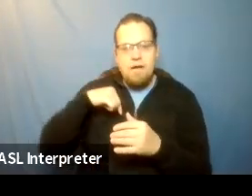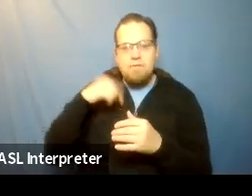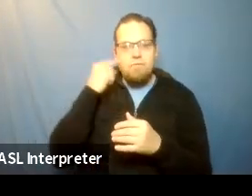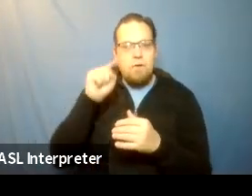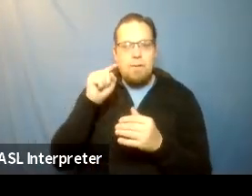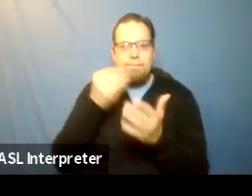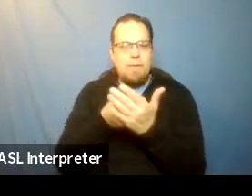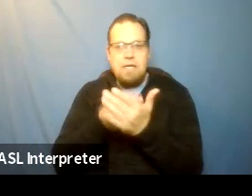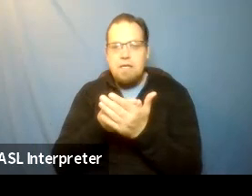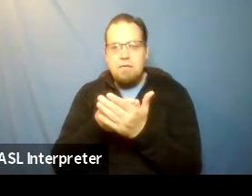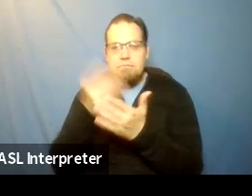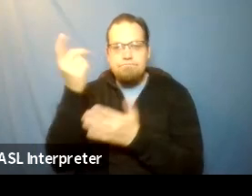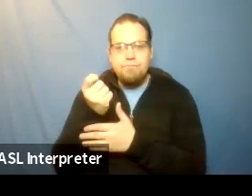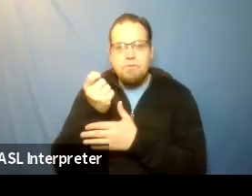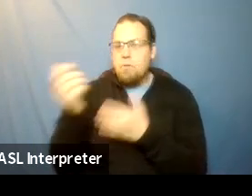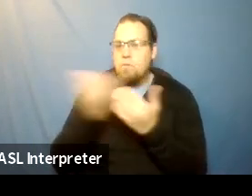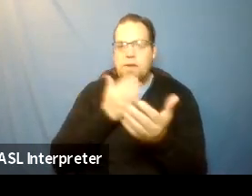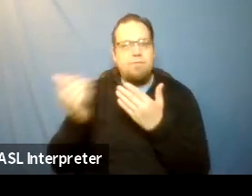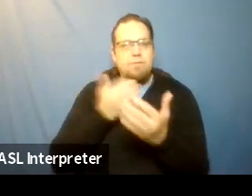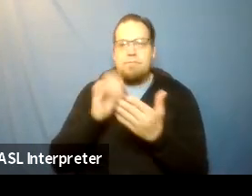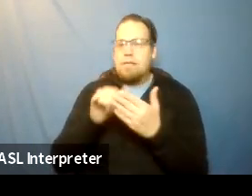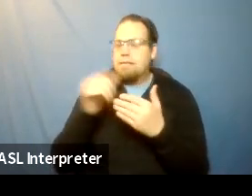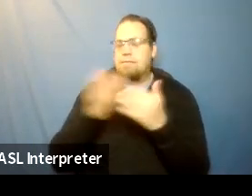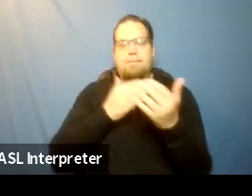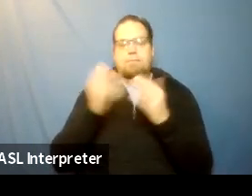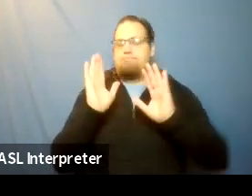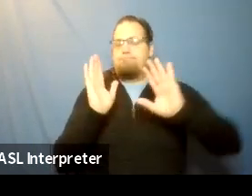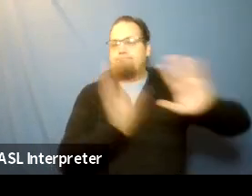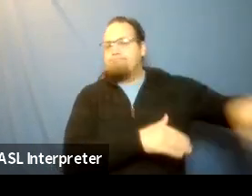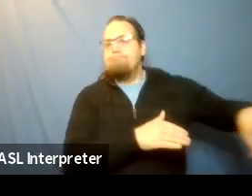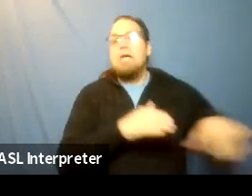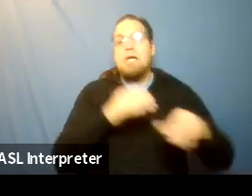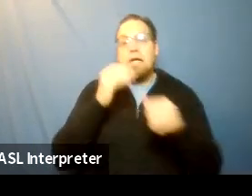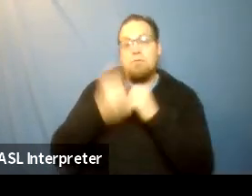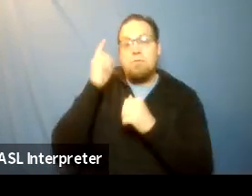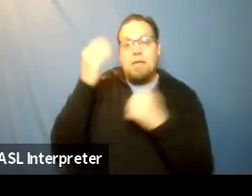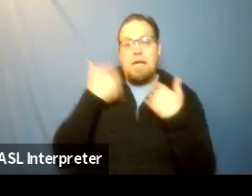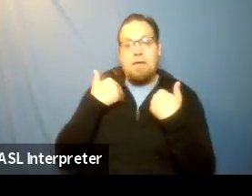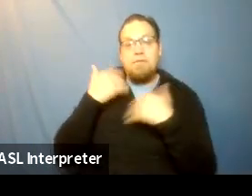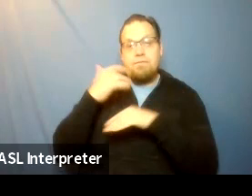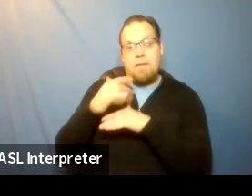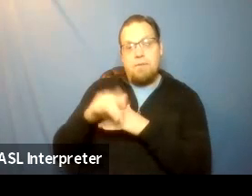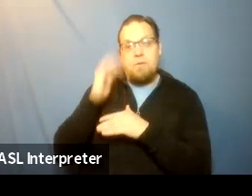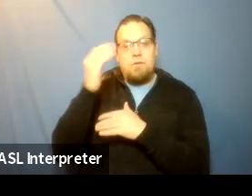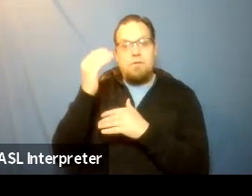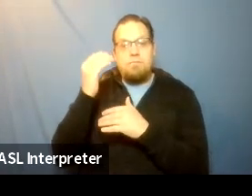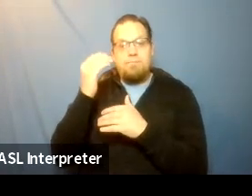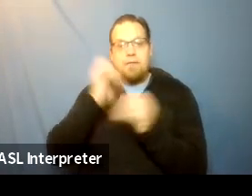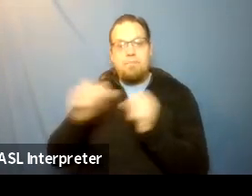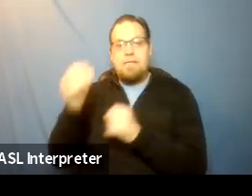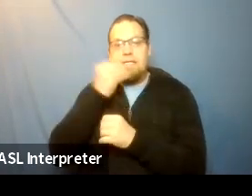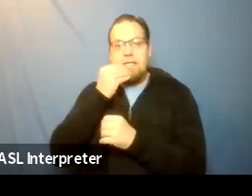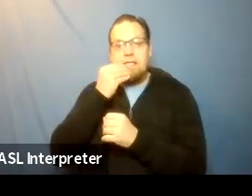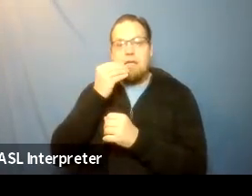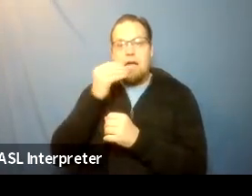That's not something that matters right now. Right now, everybody's going to have the availability to have the meals at school and not have to